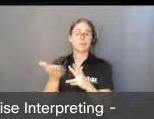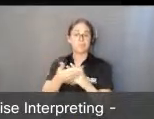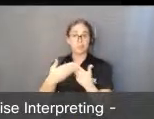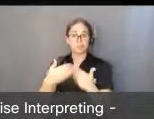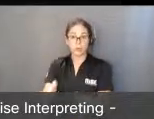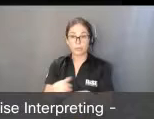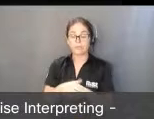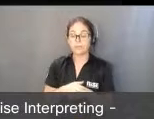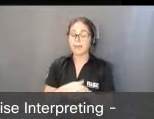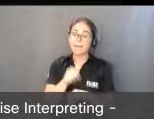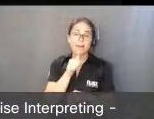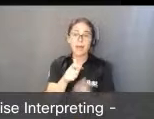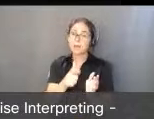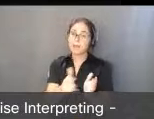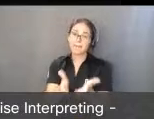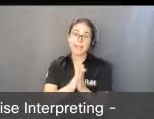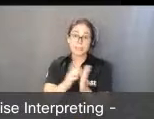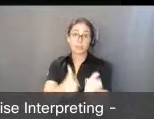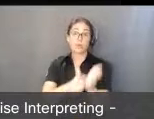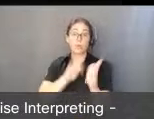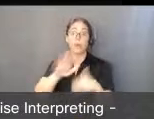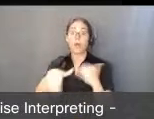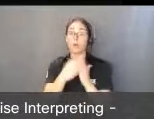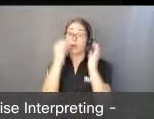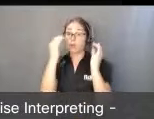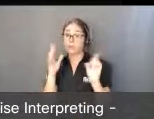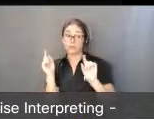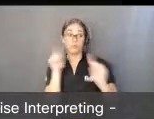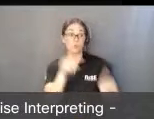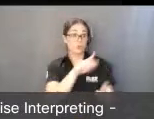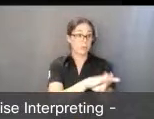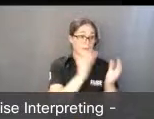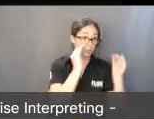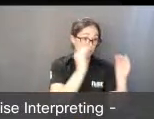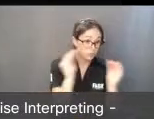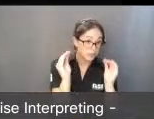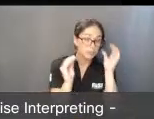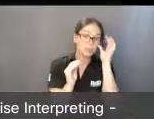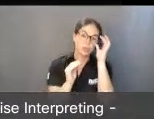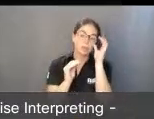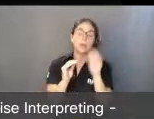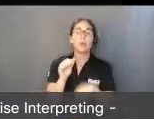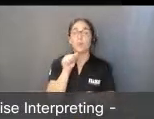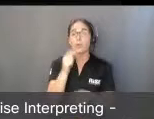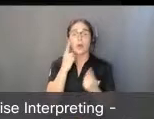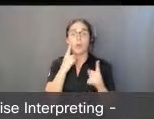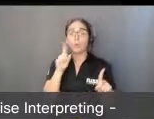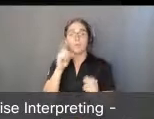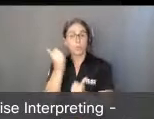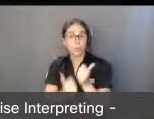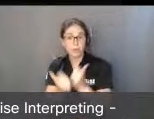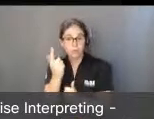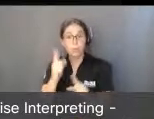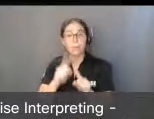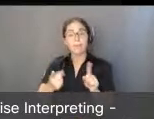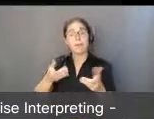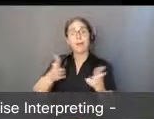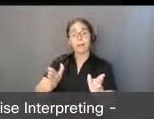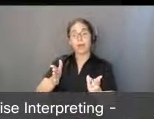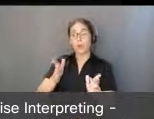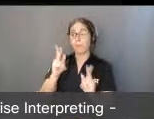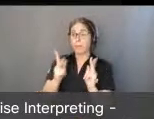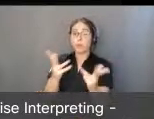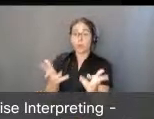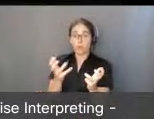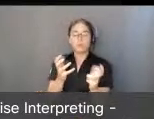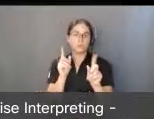be forced to teach from our classroom. I realize it wouldn't work for everyone, but allow those of us who want to work from our classroom.